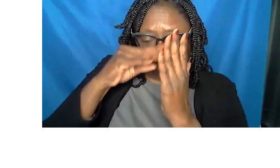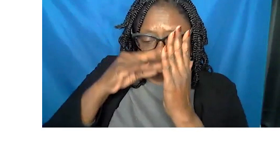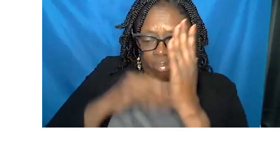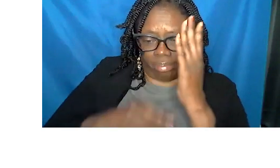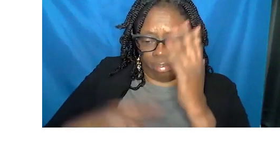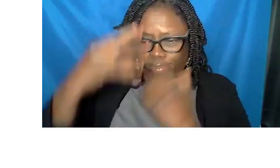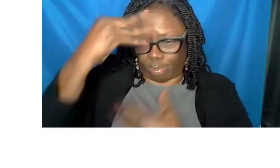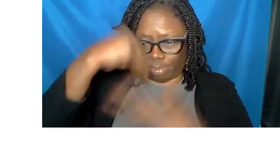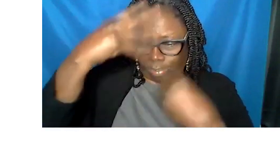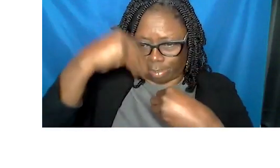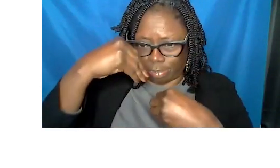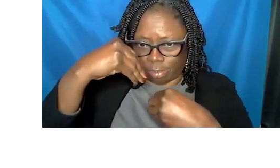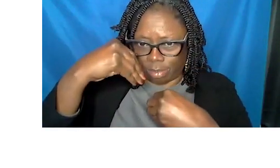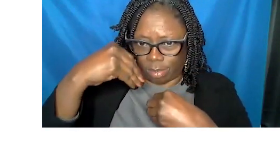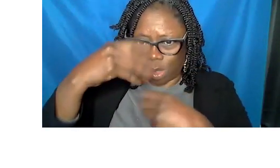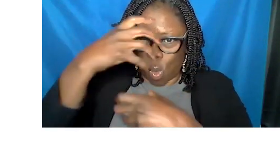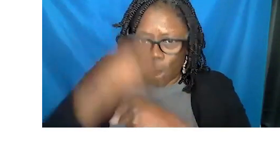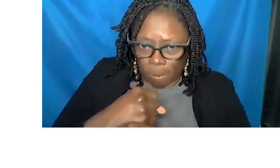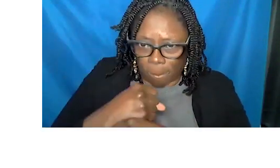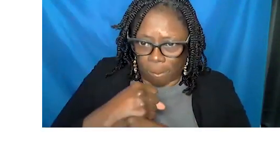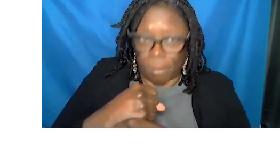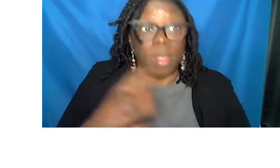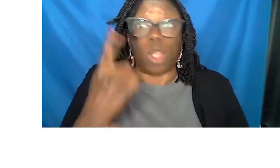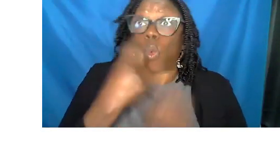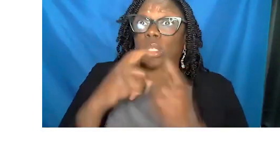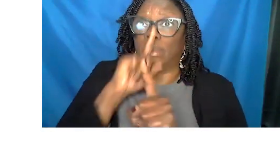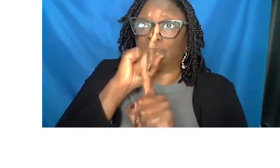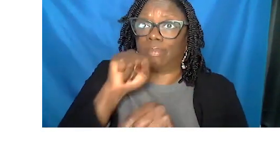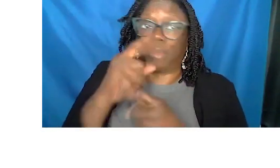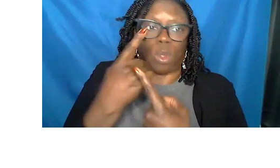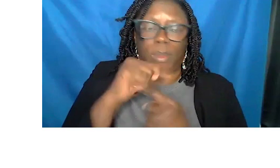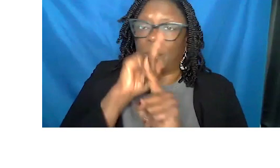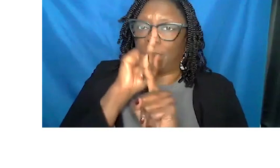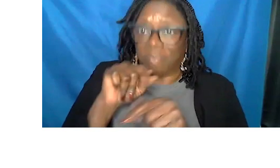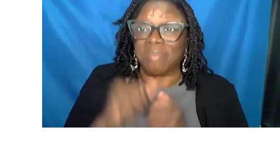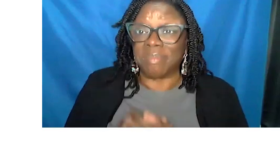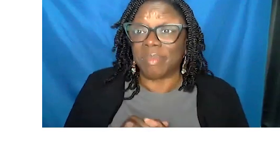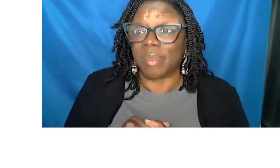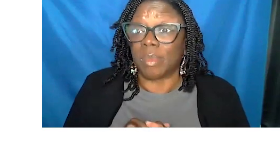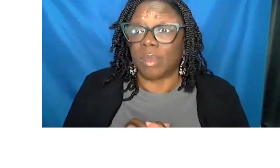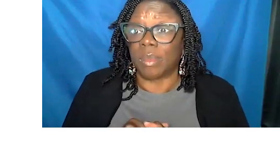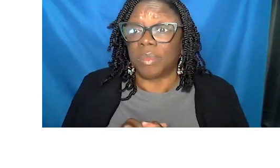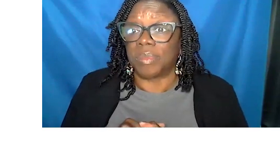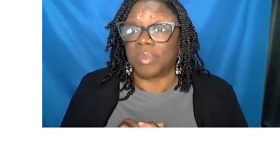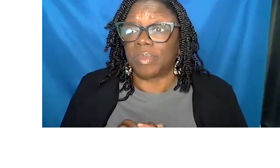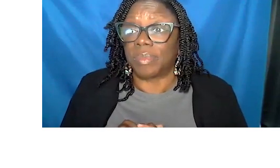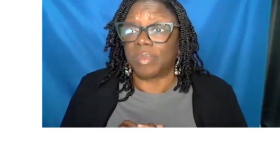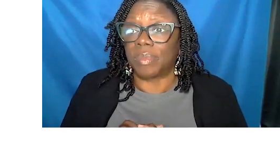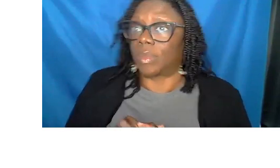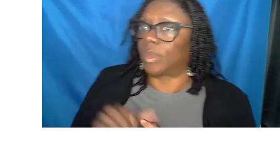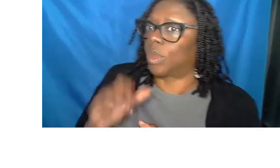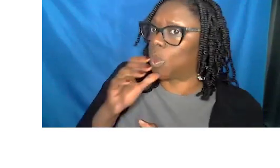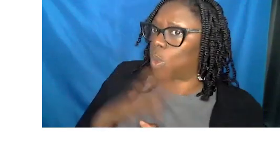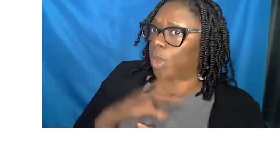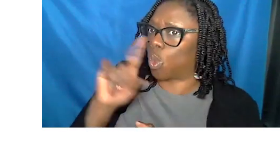it. You can ask questions about it. It already has quite a bit of capability. So